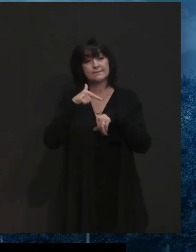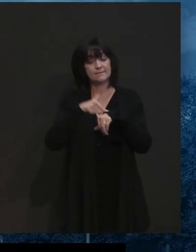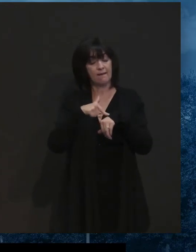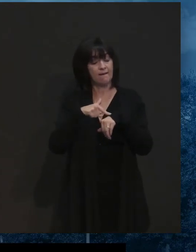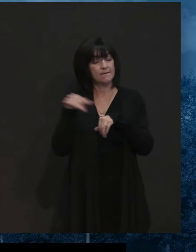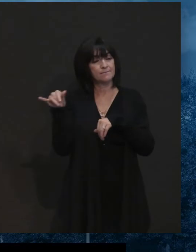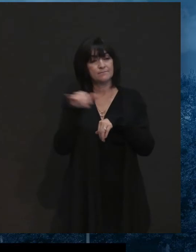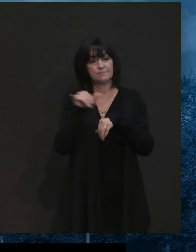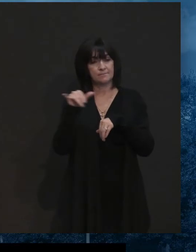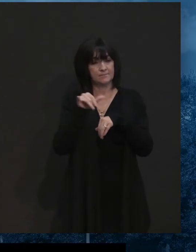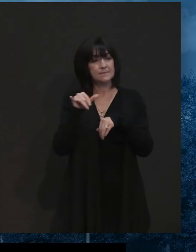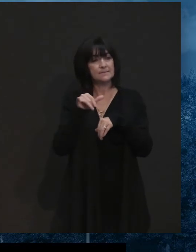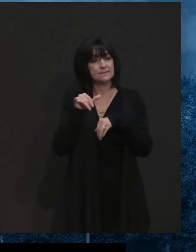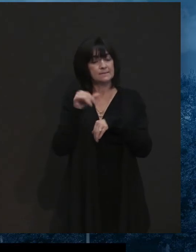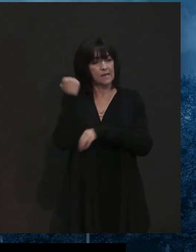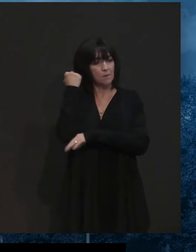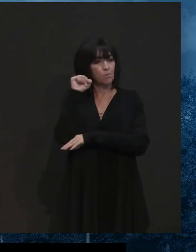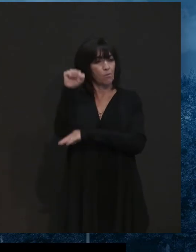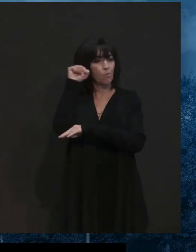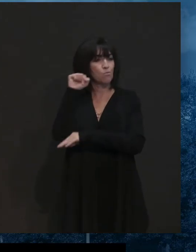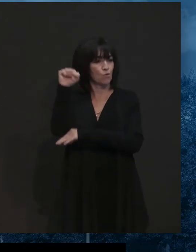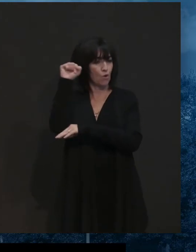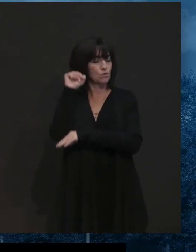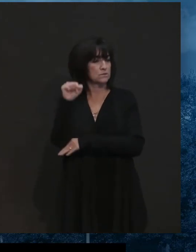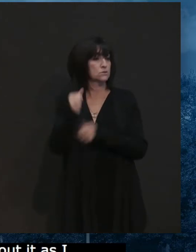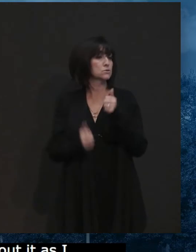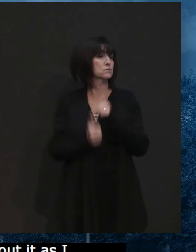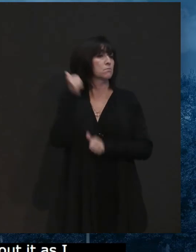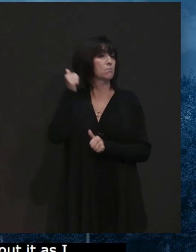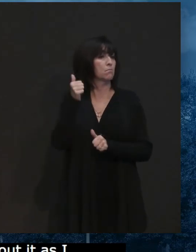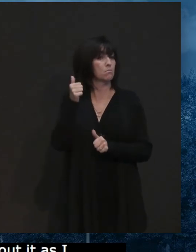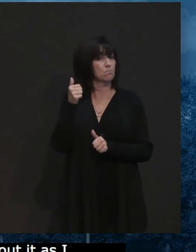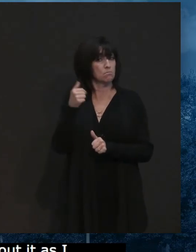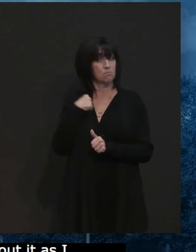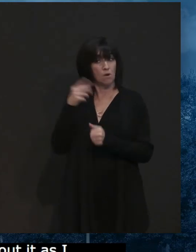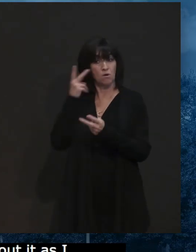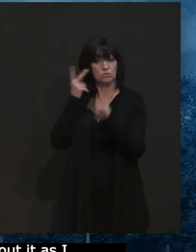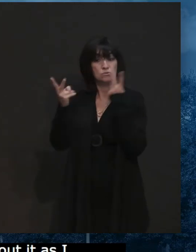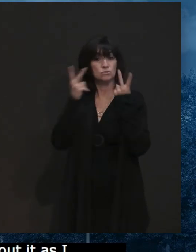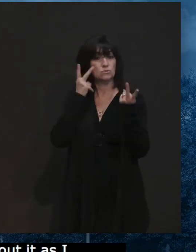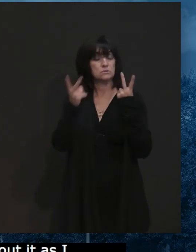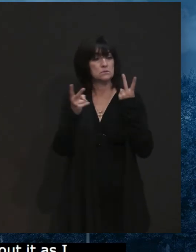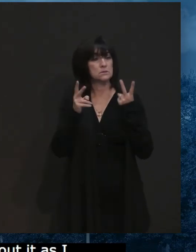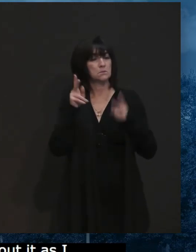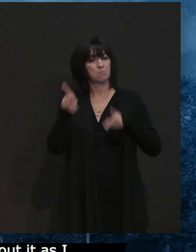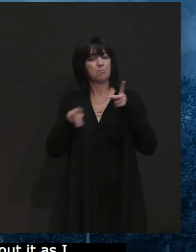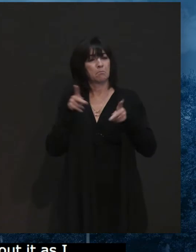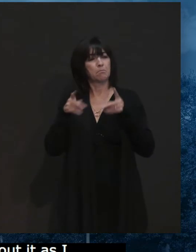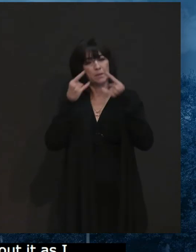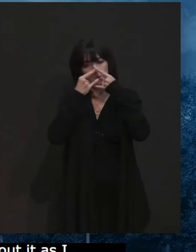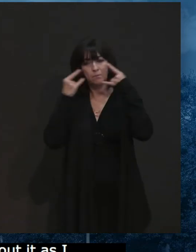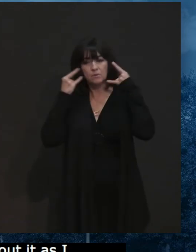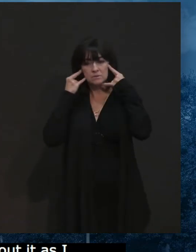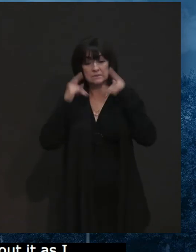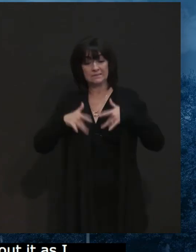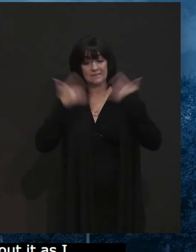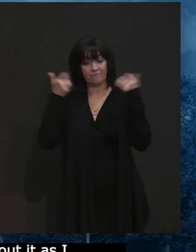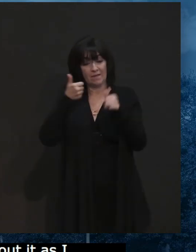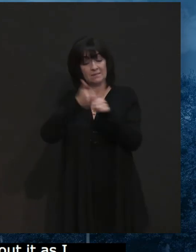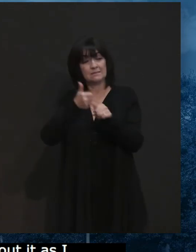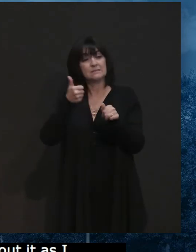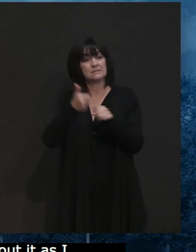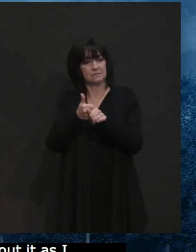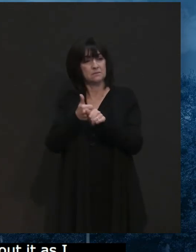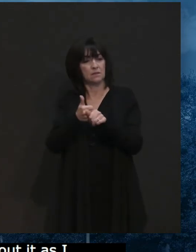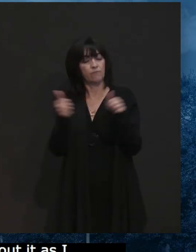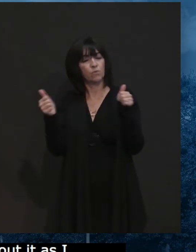as you observed, were wearing masks as I saw them leaving. The event itself was done in consultation